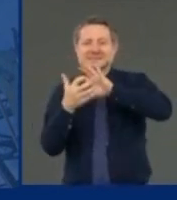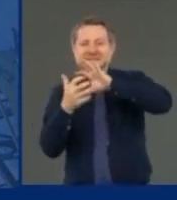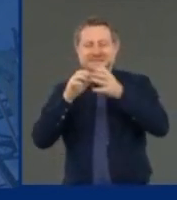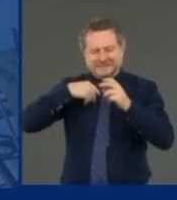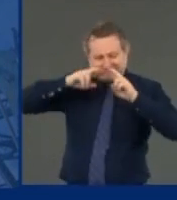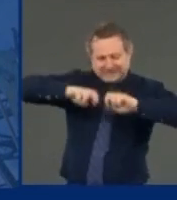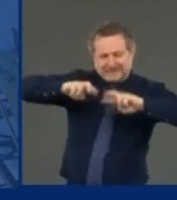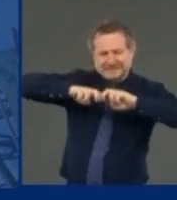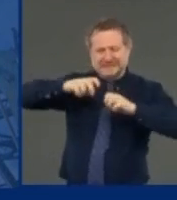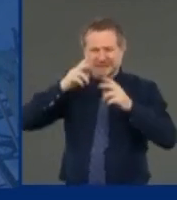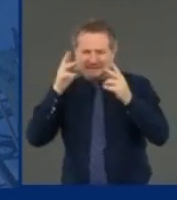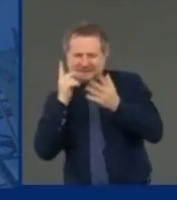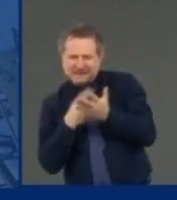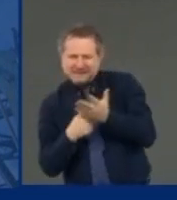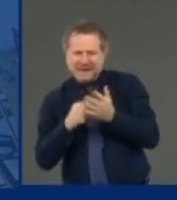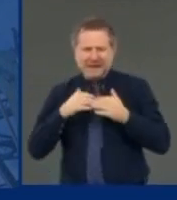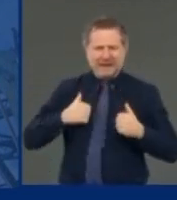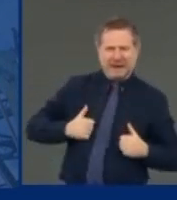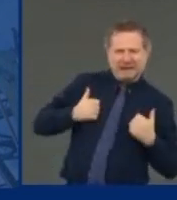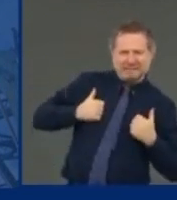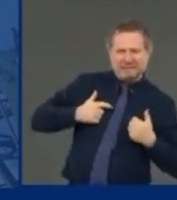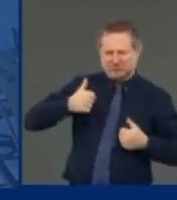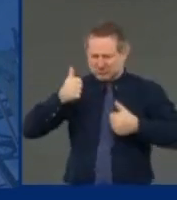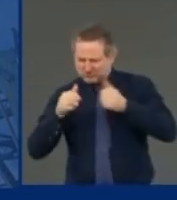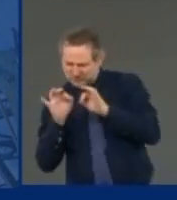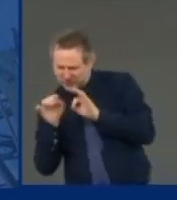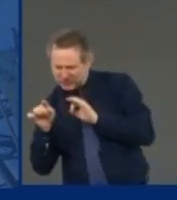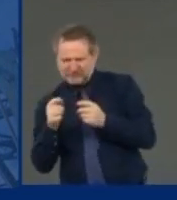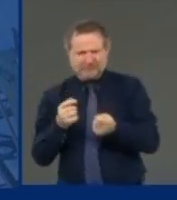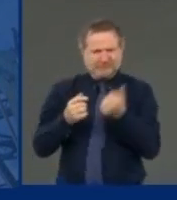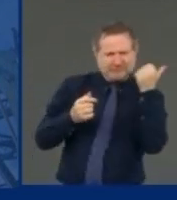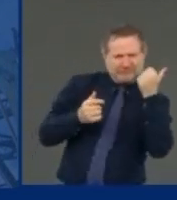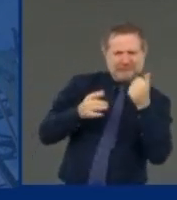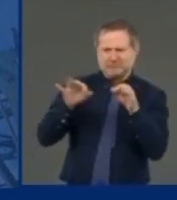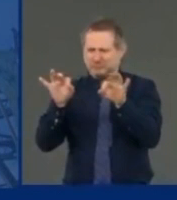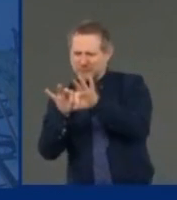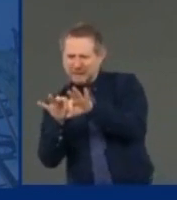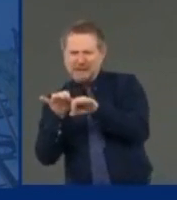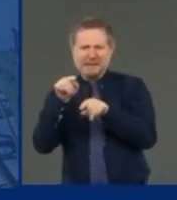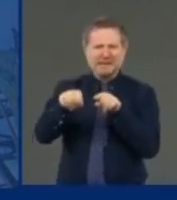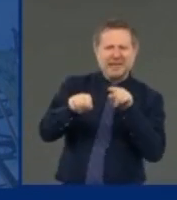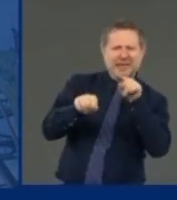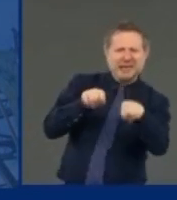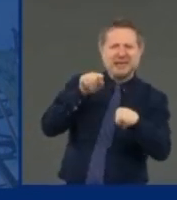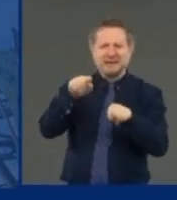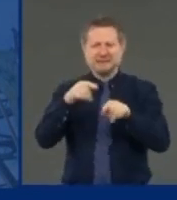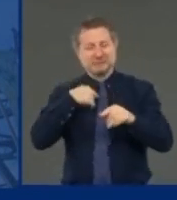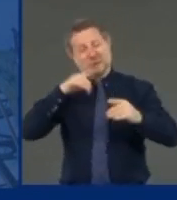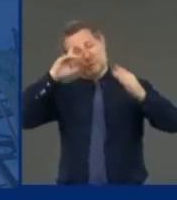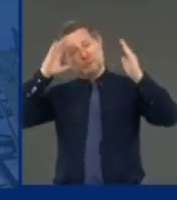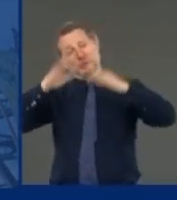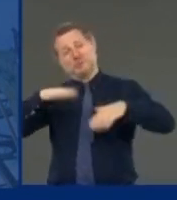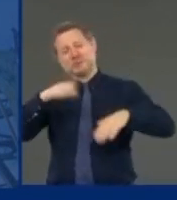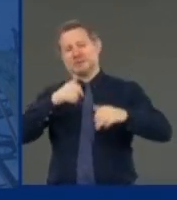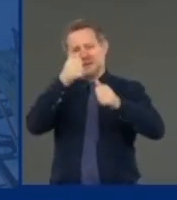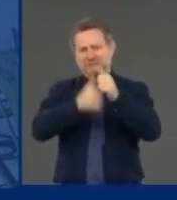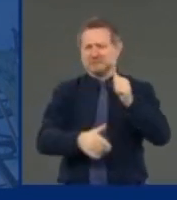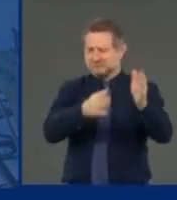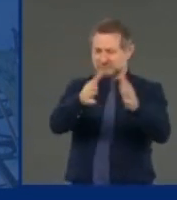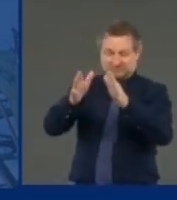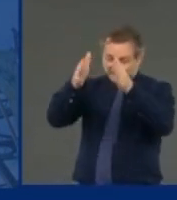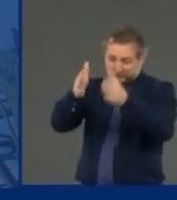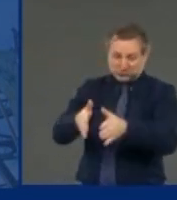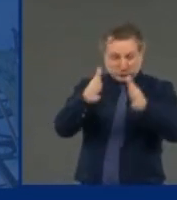not important. I hope on an individual level that this period is going to make me a smarter person, a